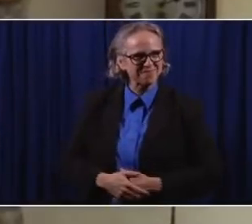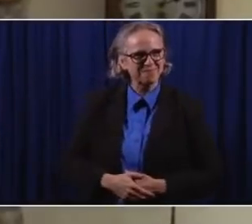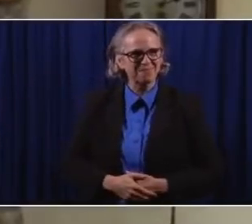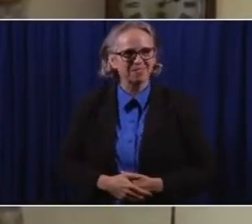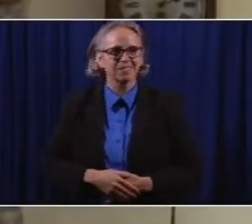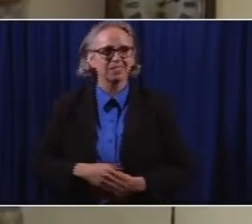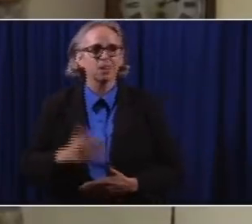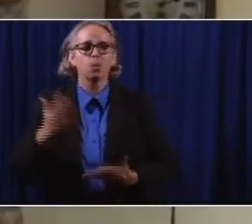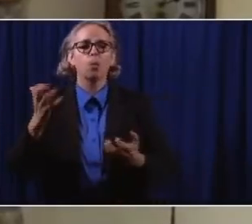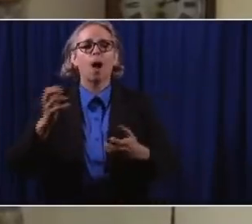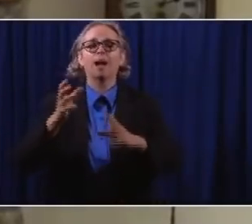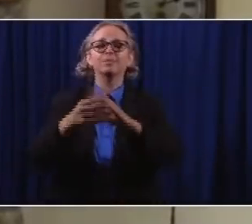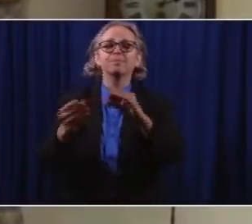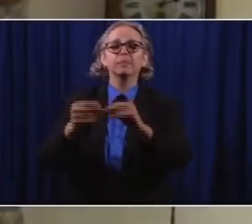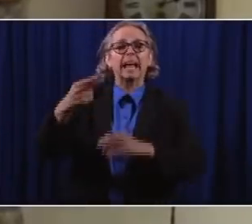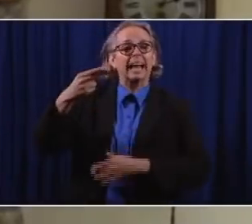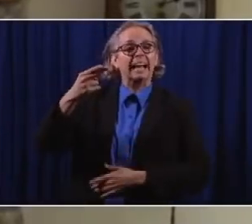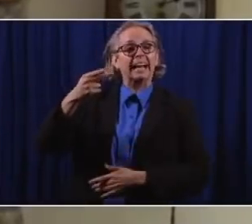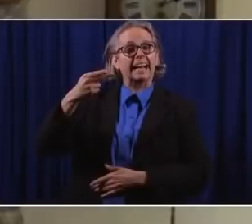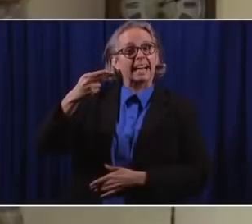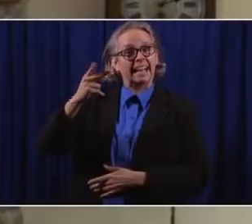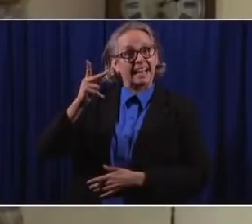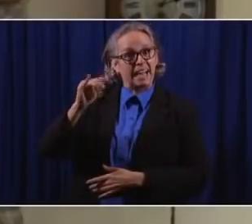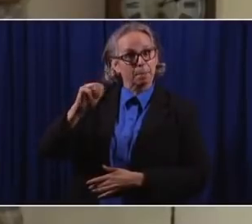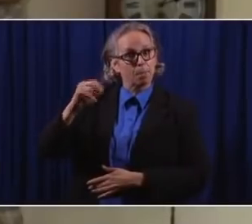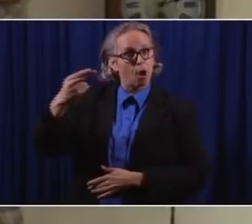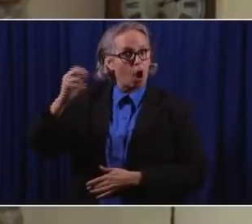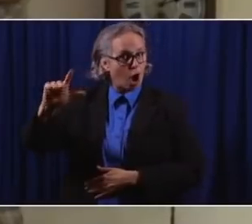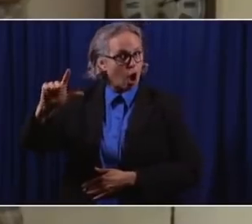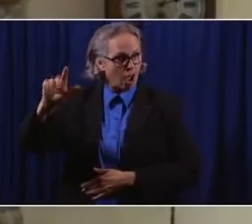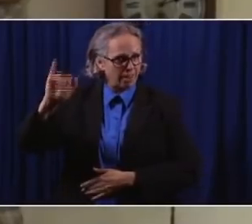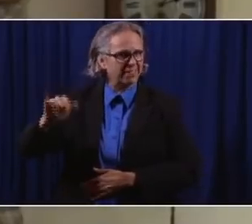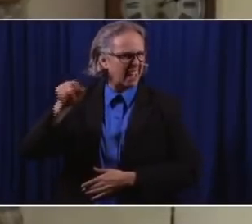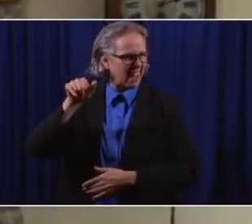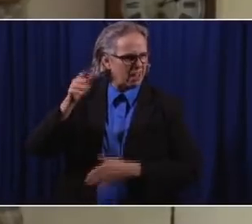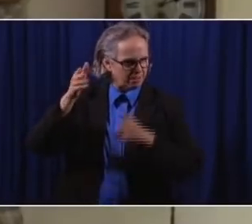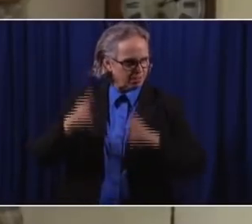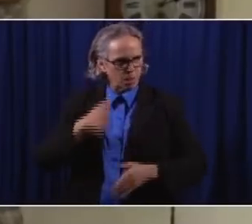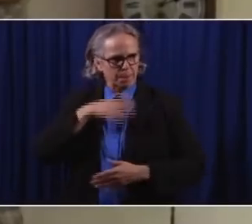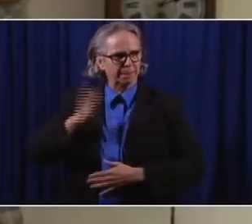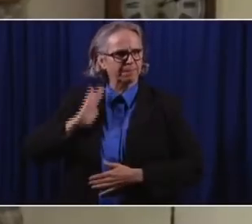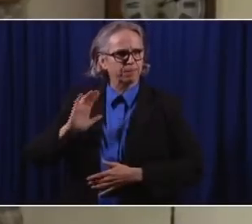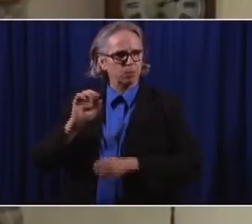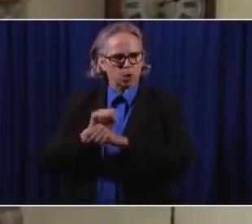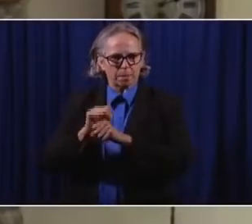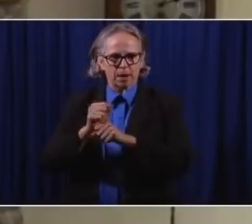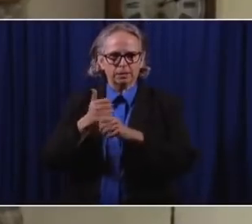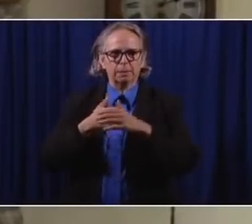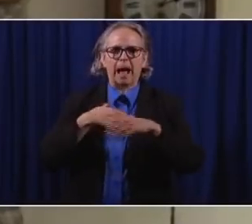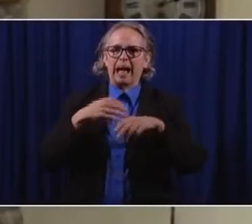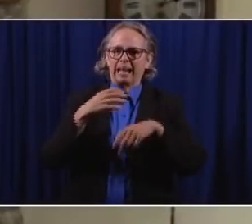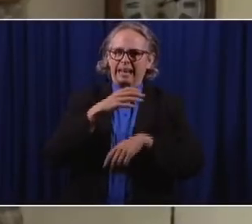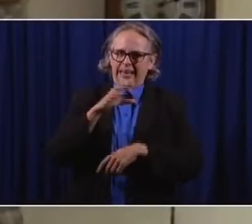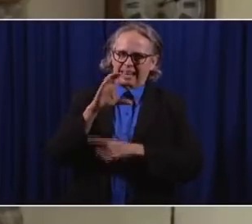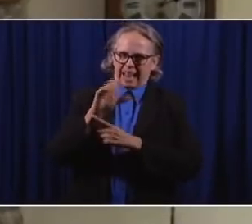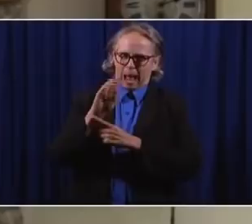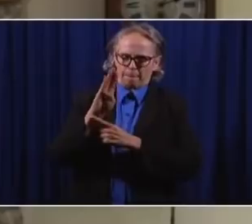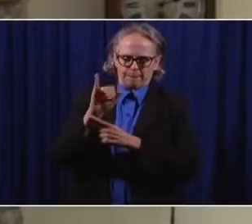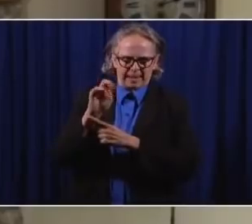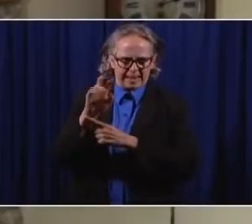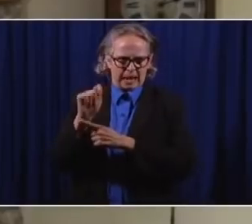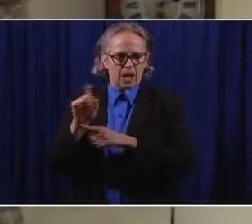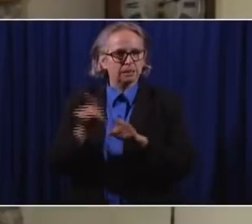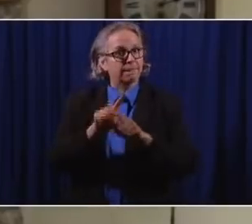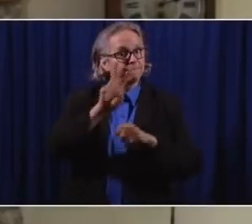member of my cabinet who worked for me in the Attorney General's office. She was a vice president and general counsel at